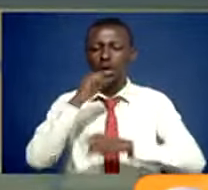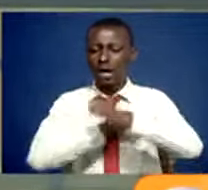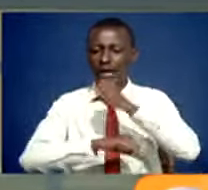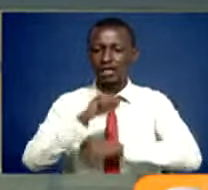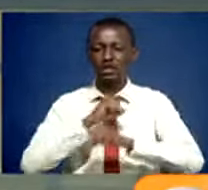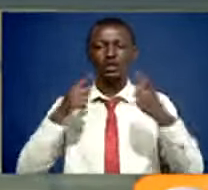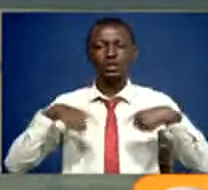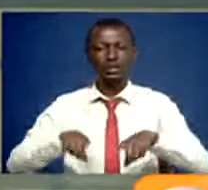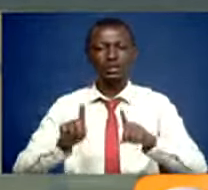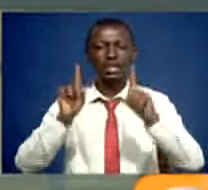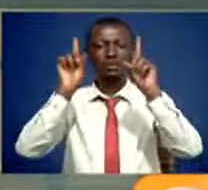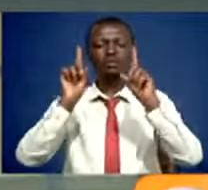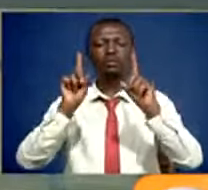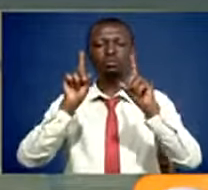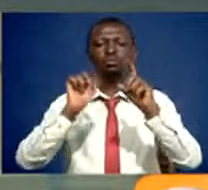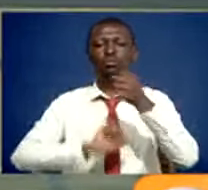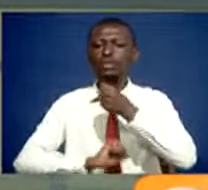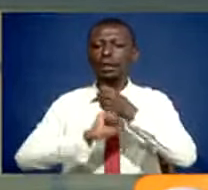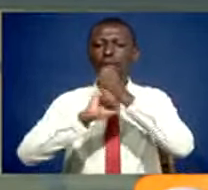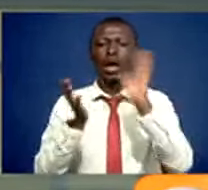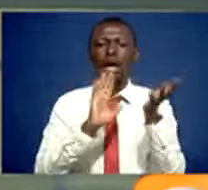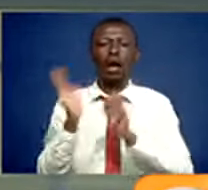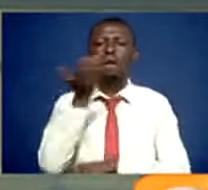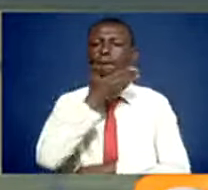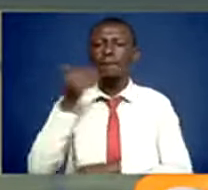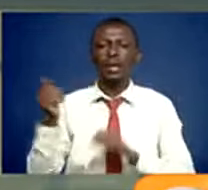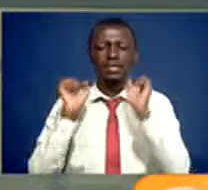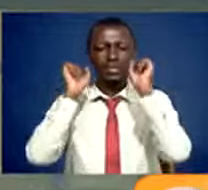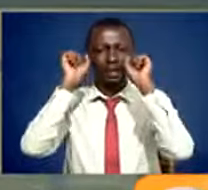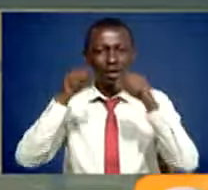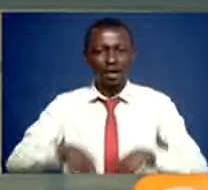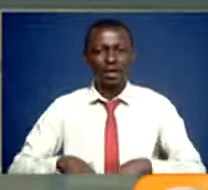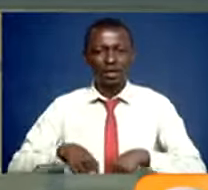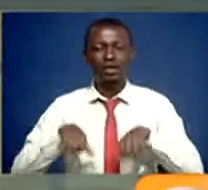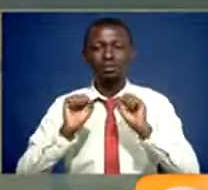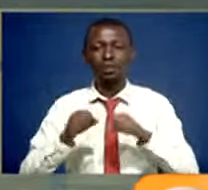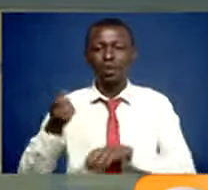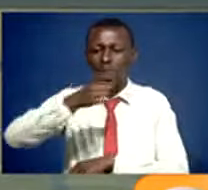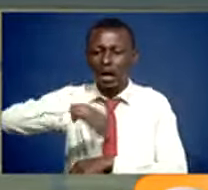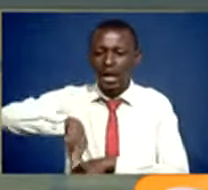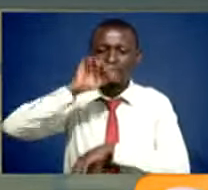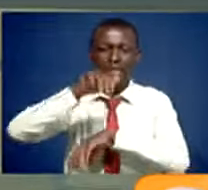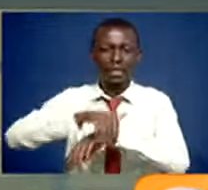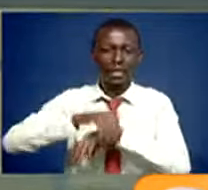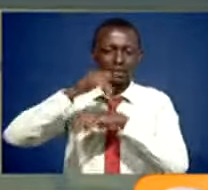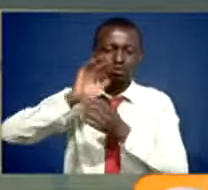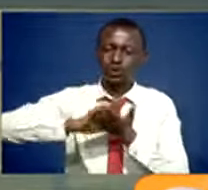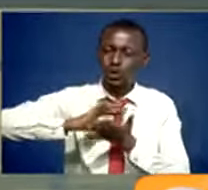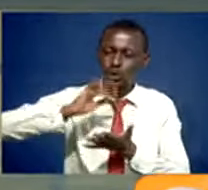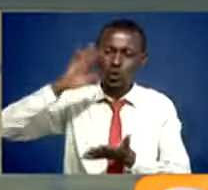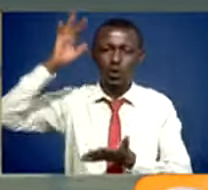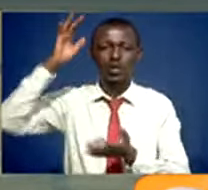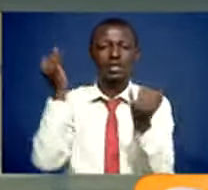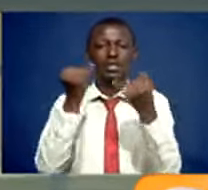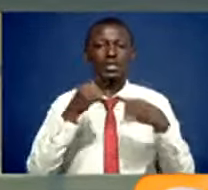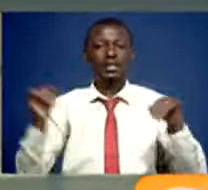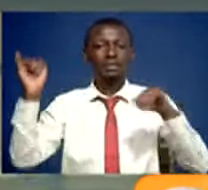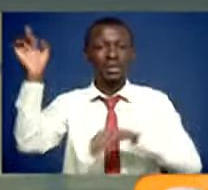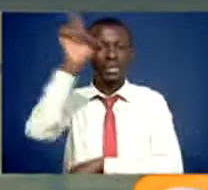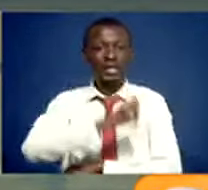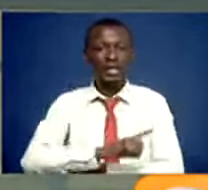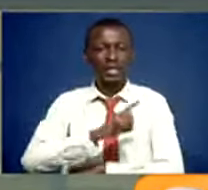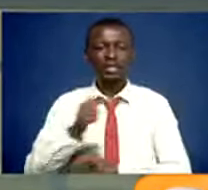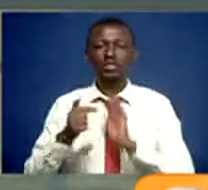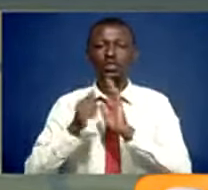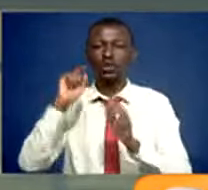best in what they do. This is the source of our glory. Madaraka recognizes that Kenya's